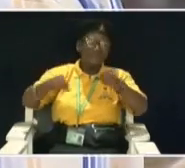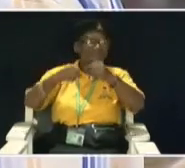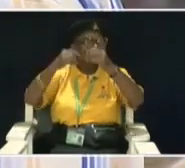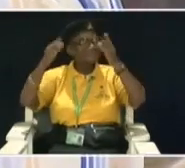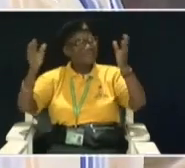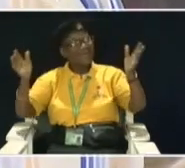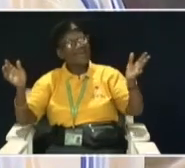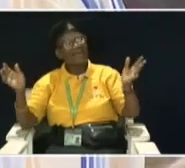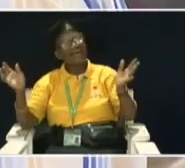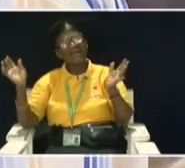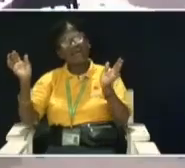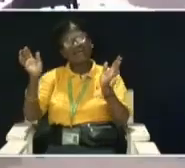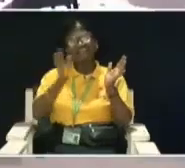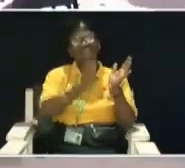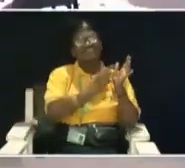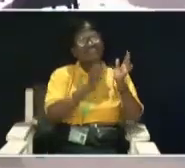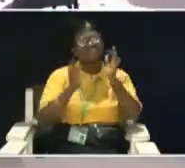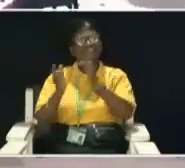Alleluia.